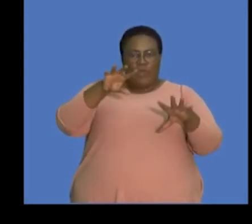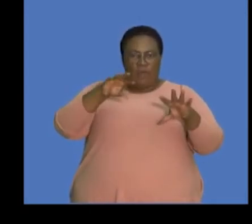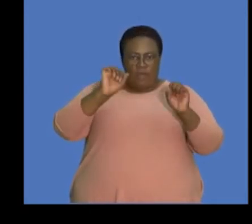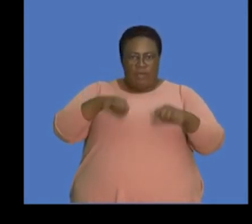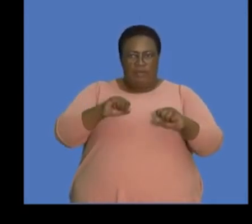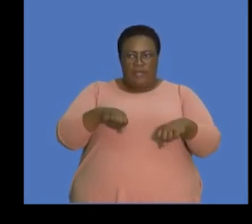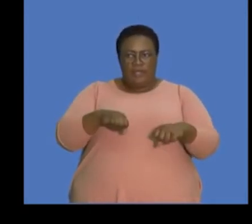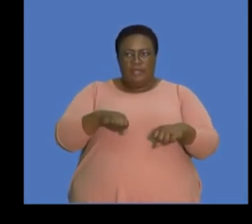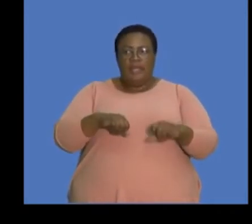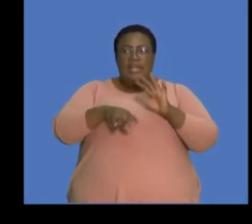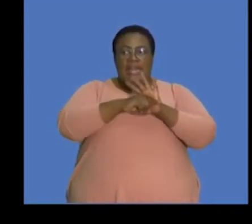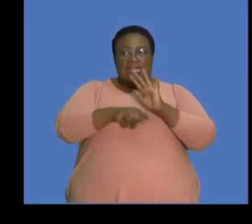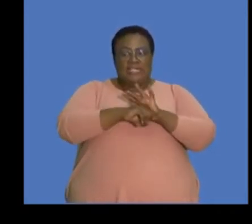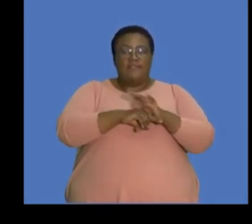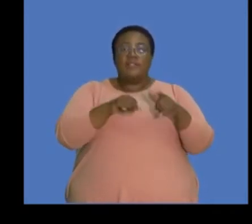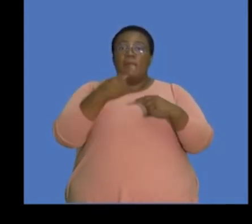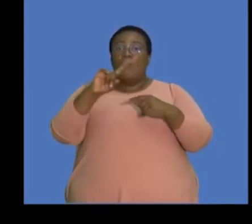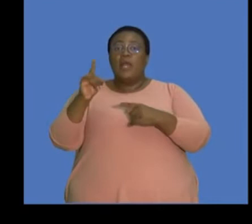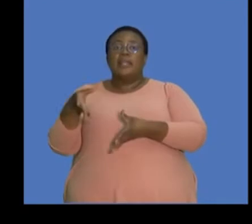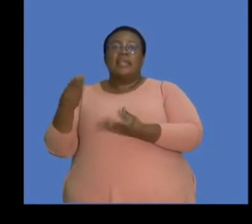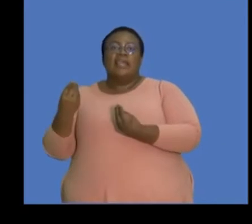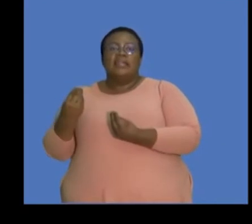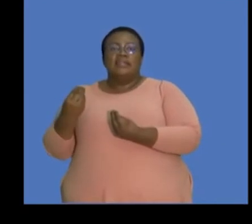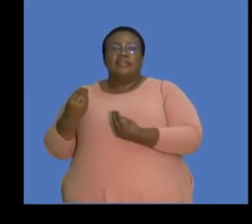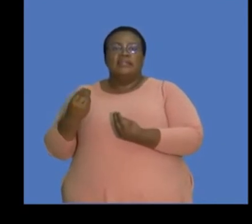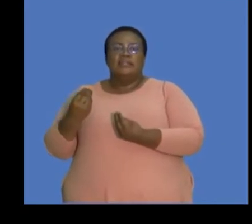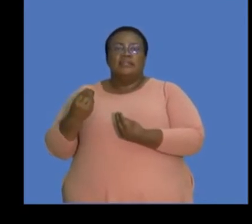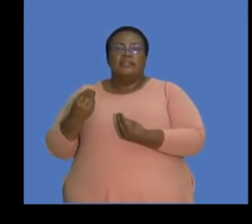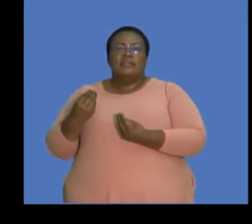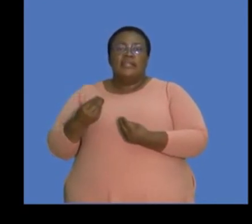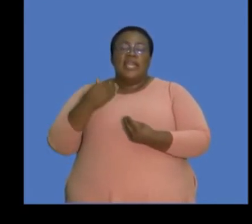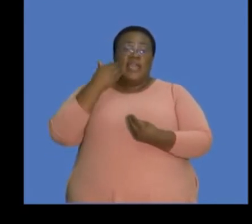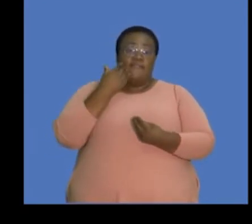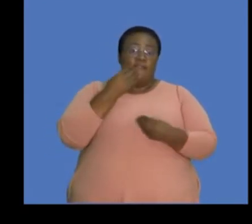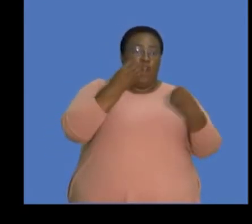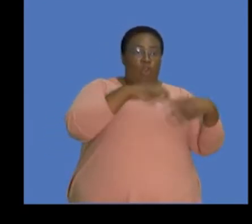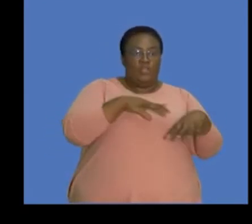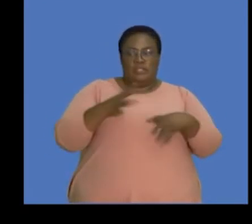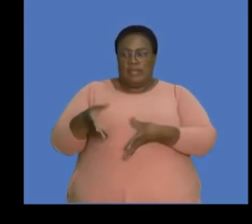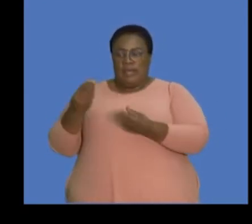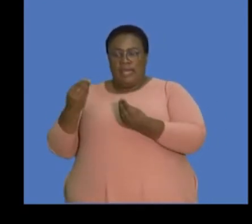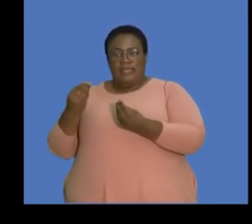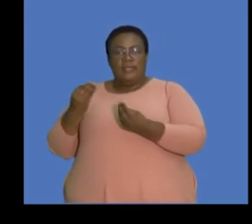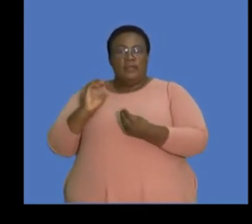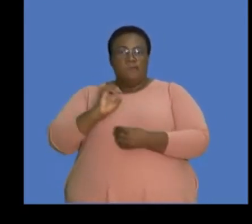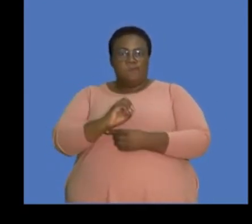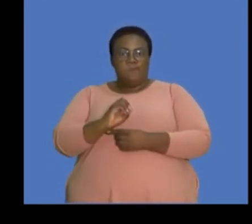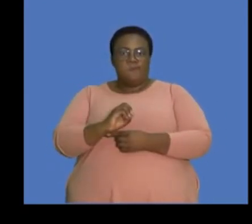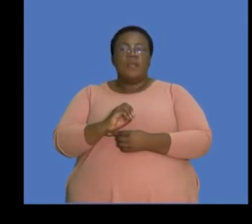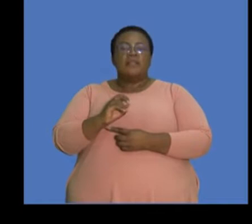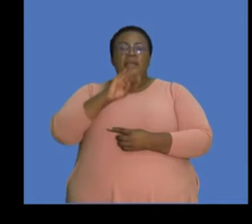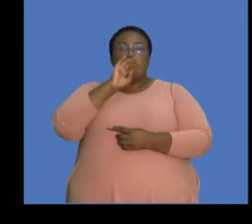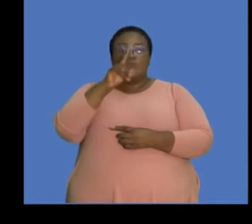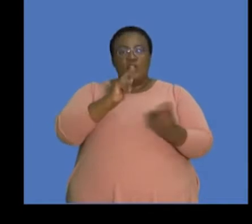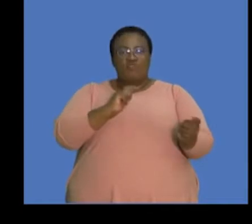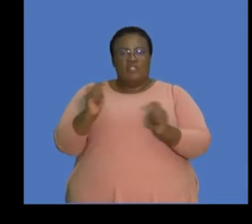then a negative charge has to do with the gain. So when there's loss and gain, there's actually the transfer, right? So